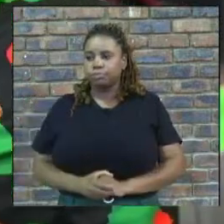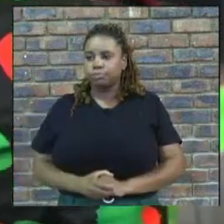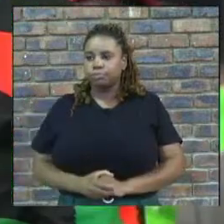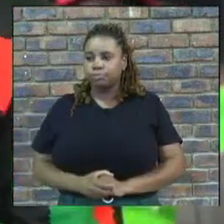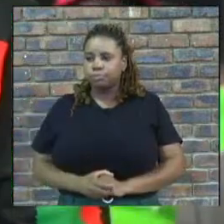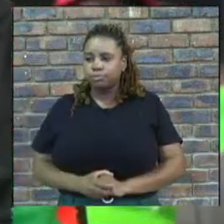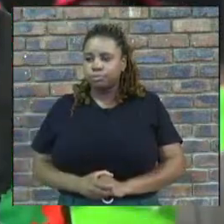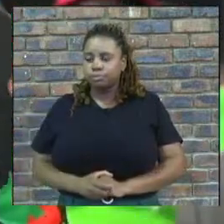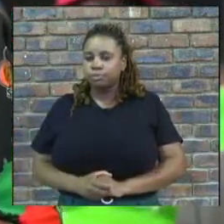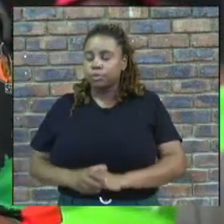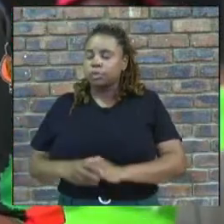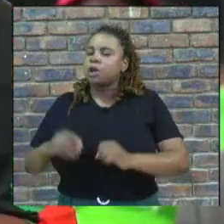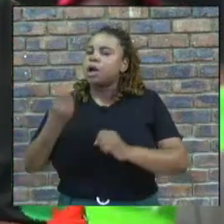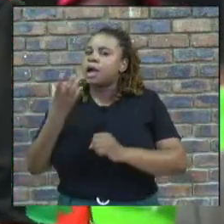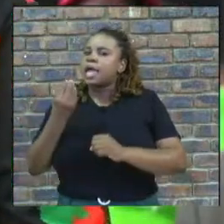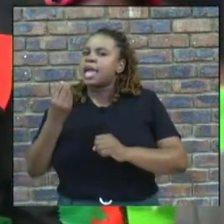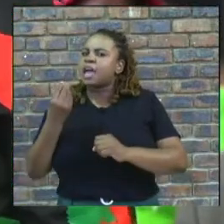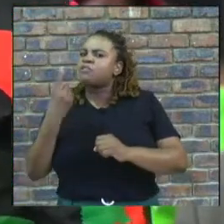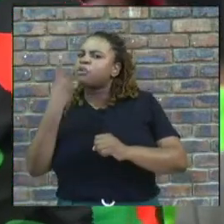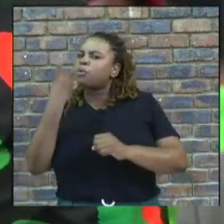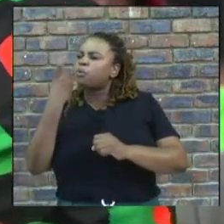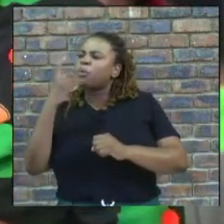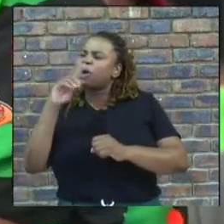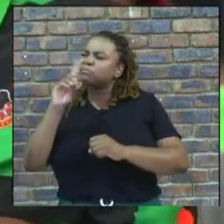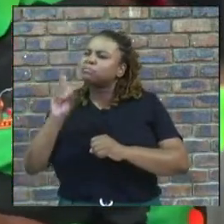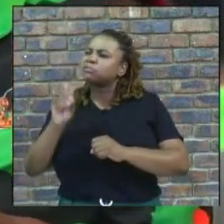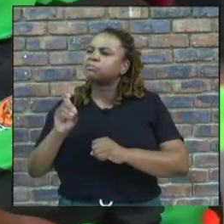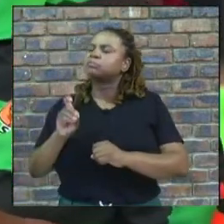But nginombuzo oyi-1.